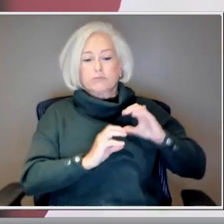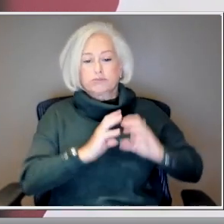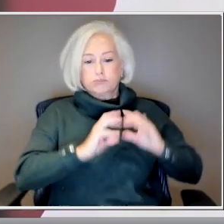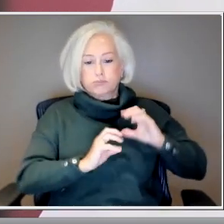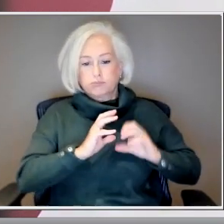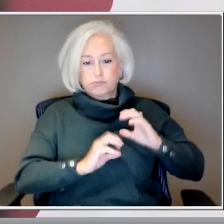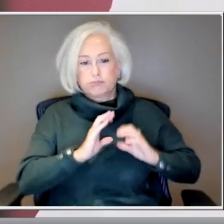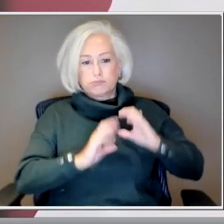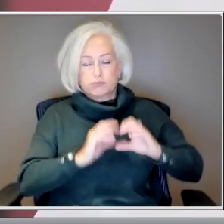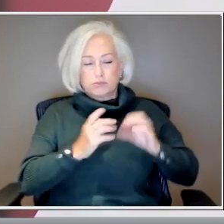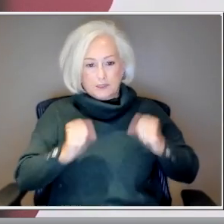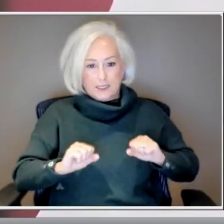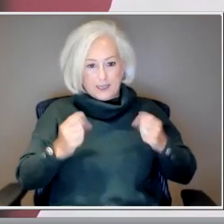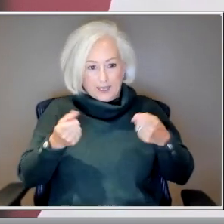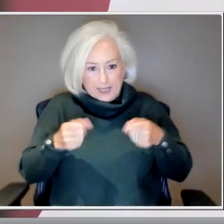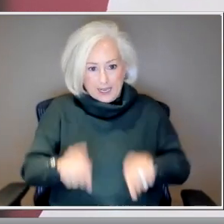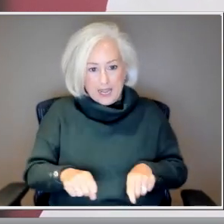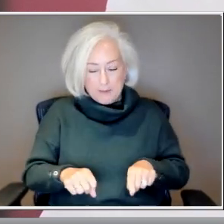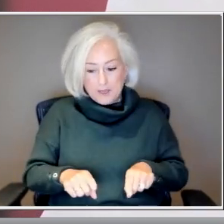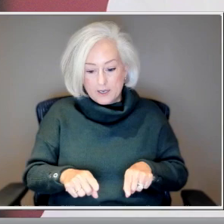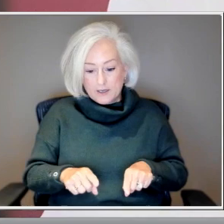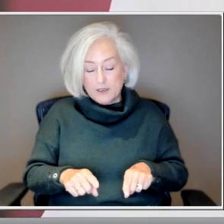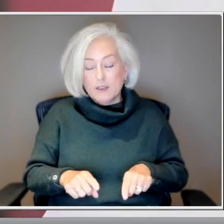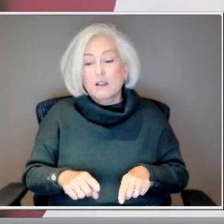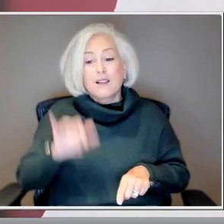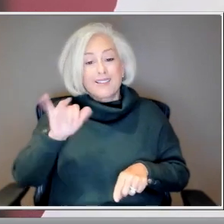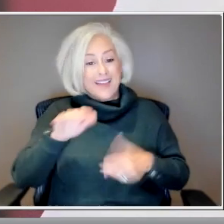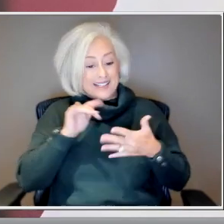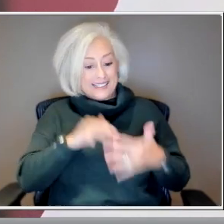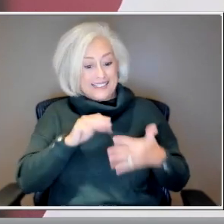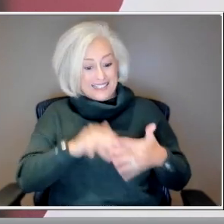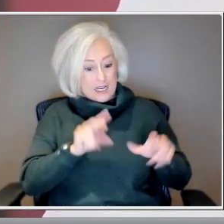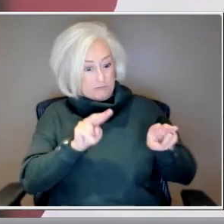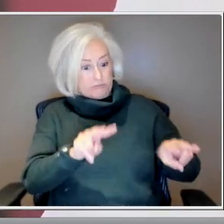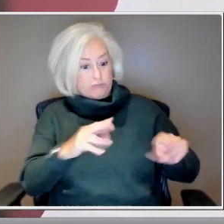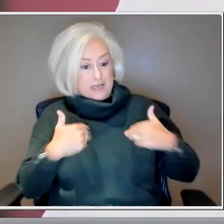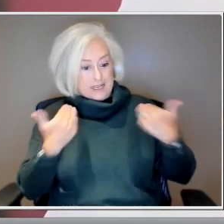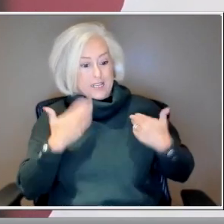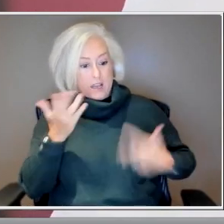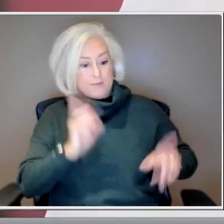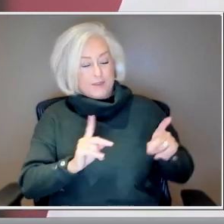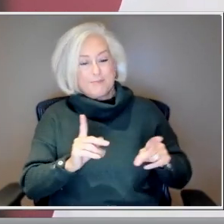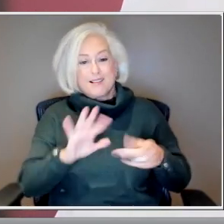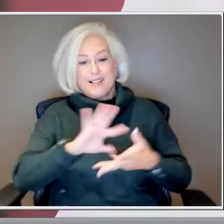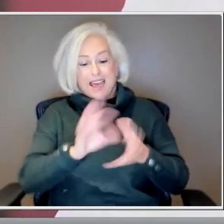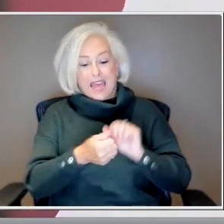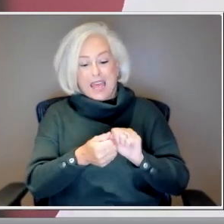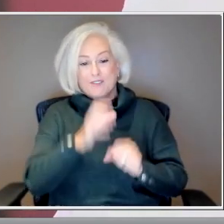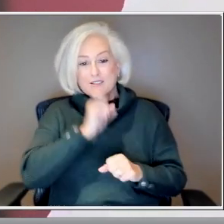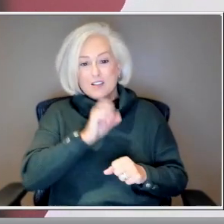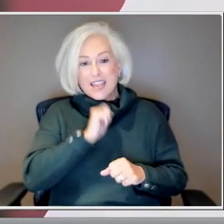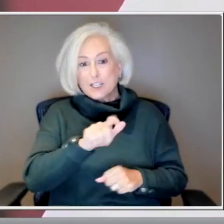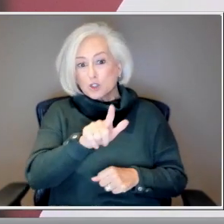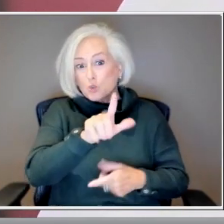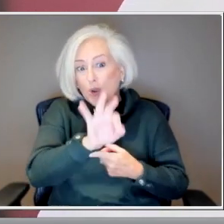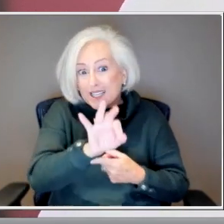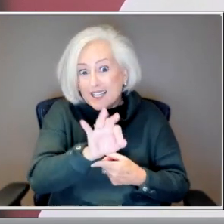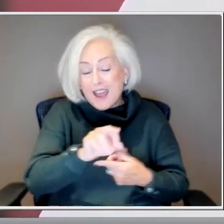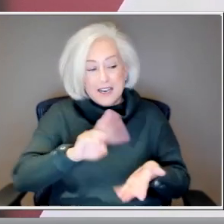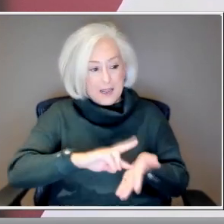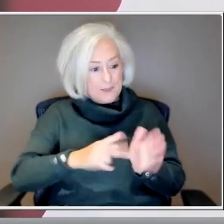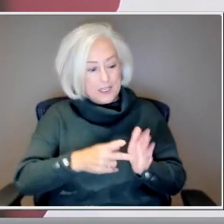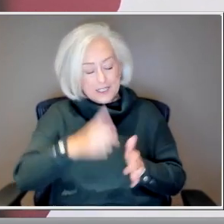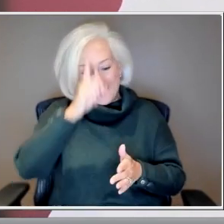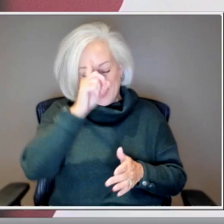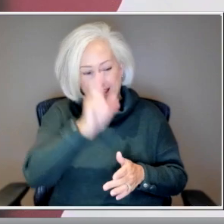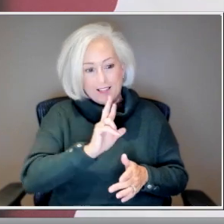they were observing things in this study were very young. Average age was 29. So between 23 up to 50 some years of age